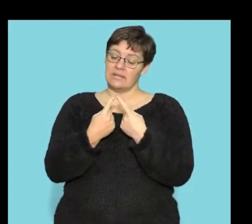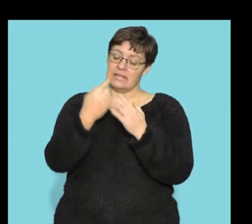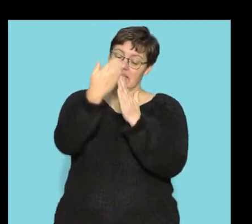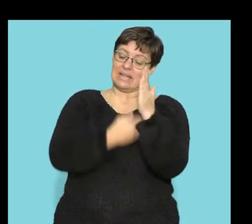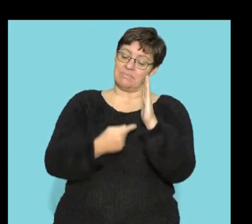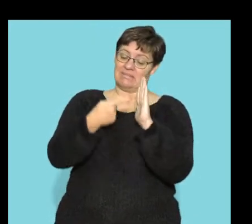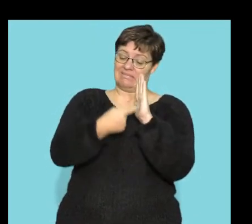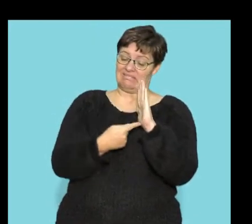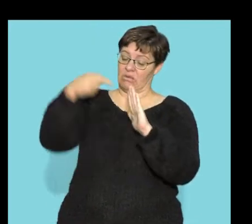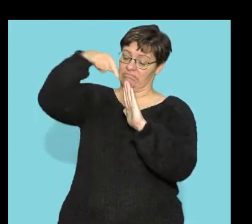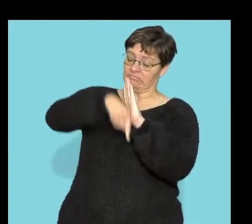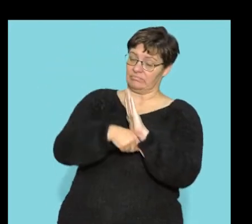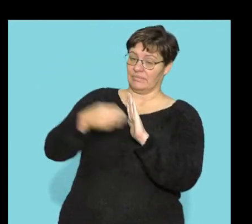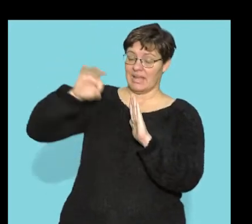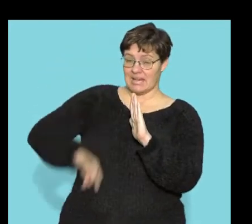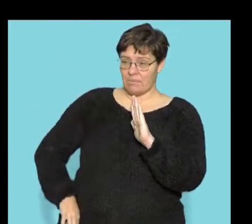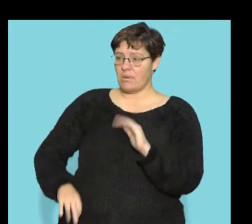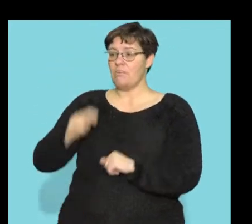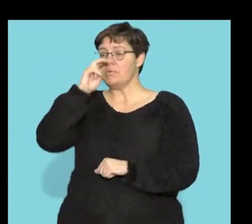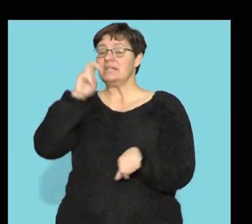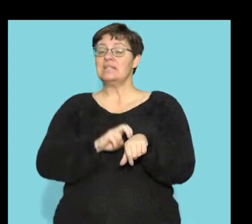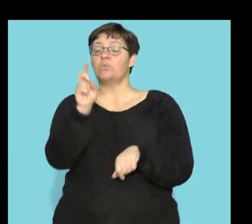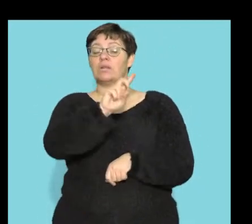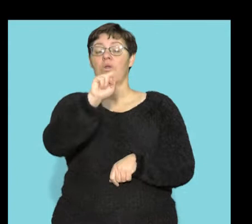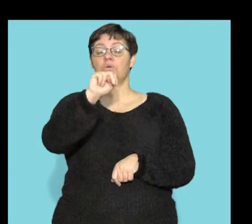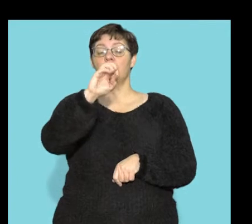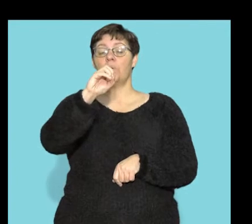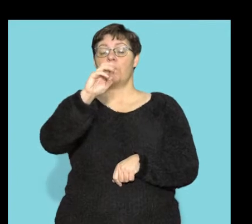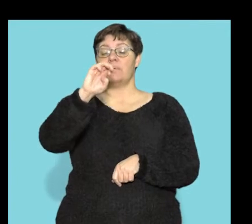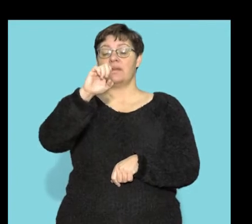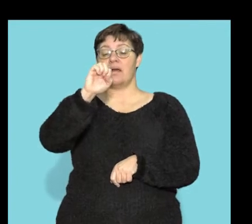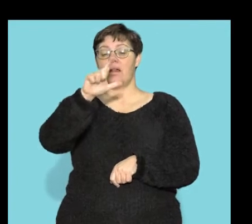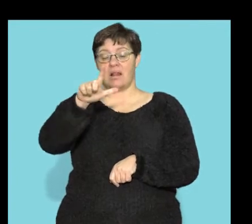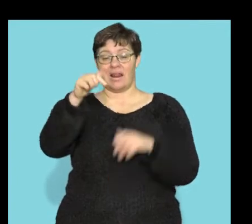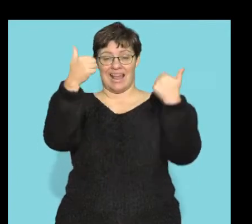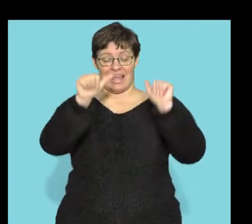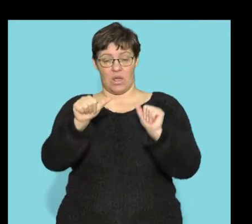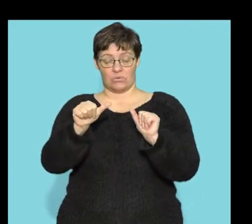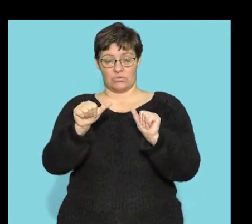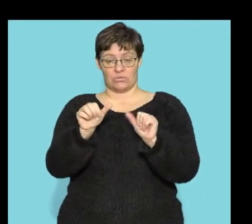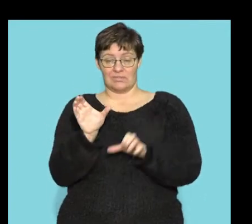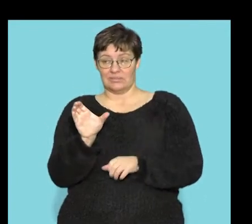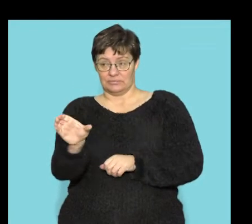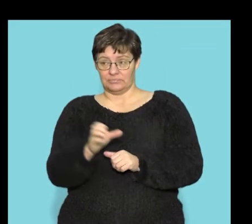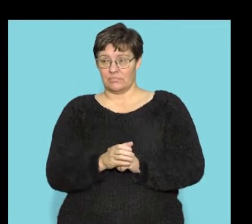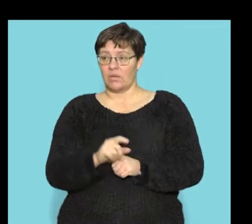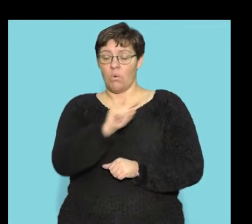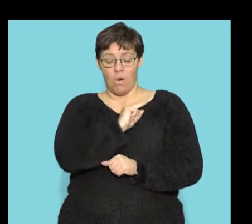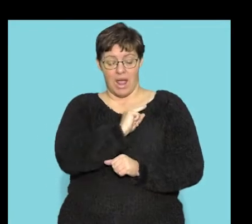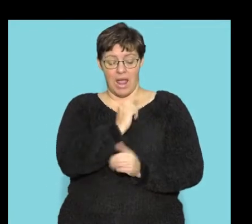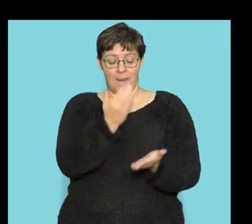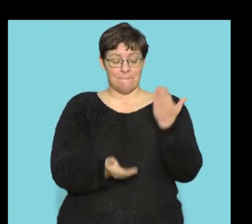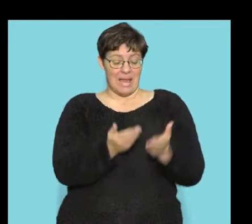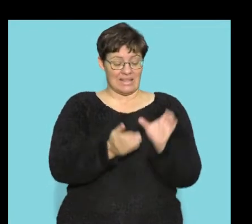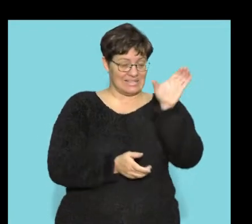comprehensive income, I need my nominal account section. Obviously, there may be information in the balance